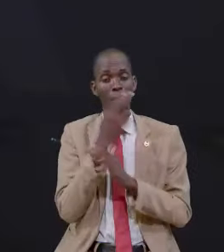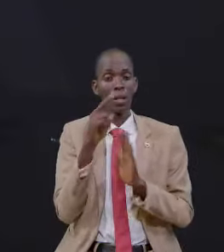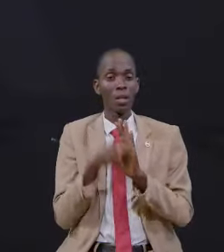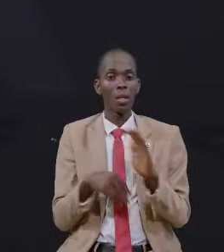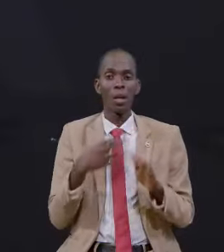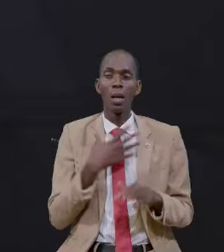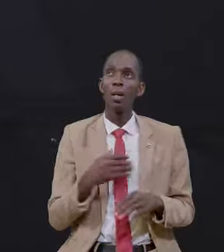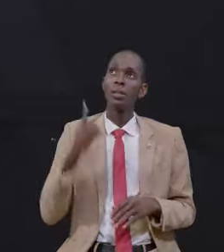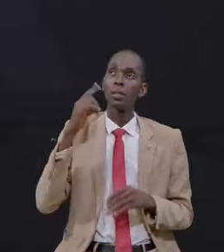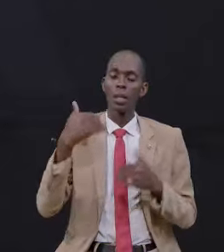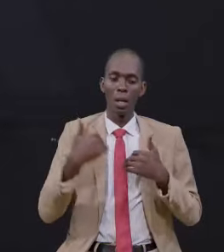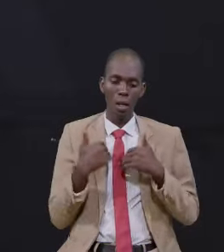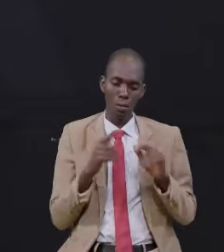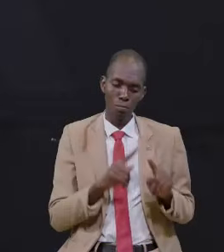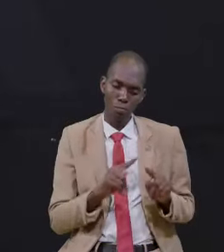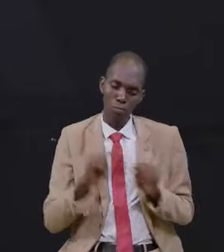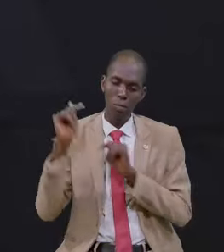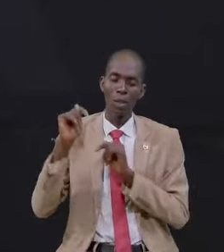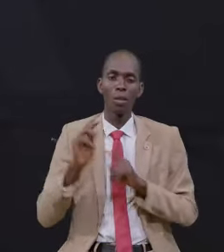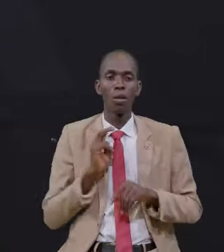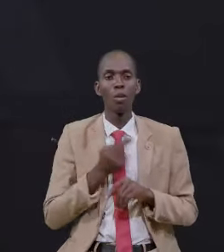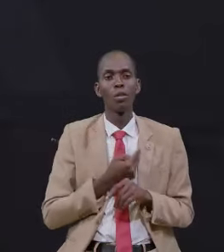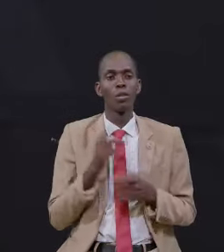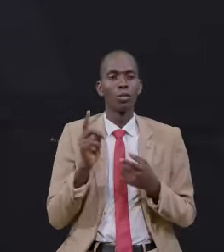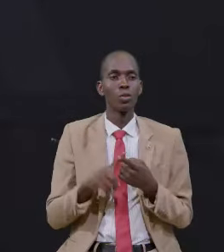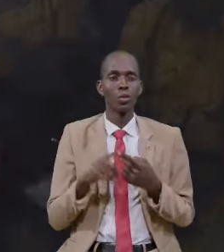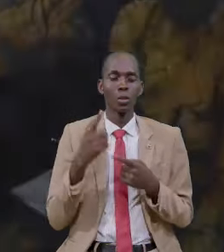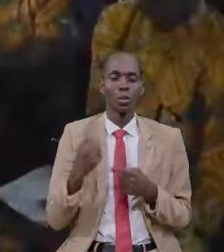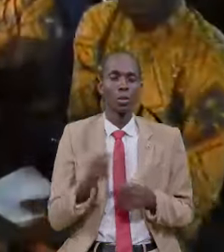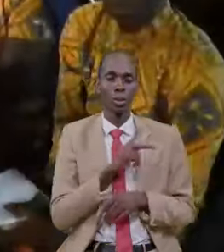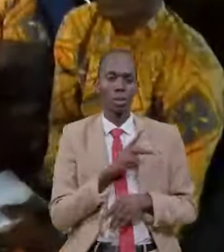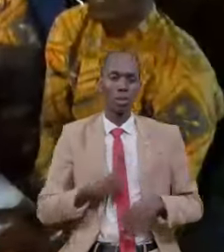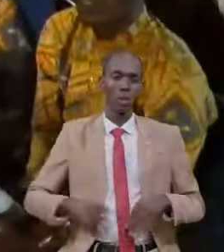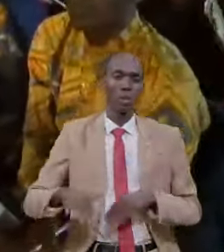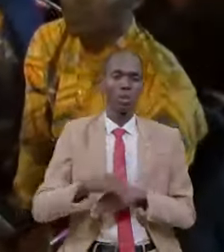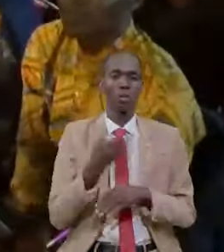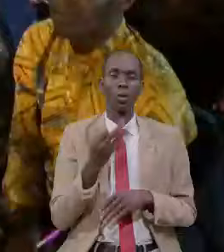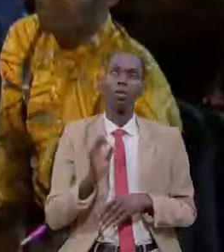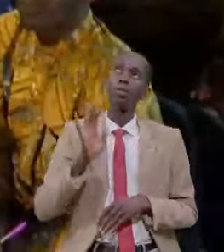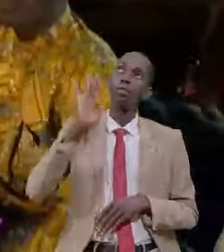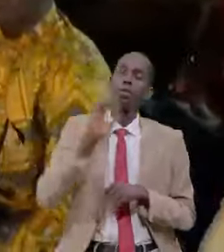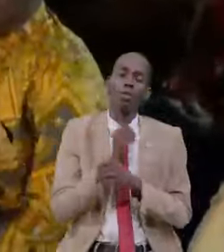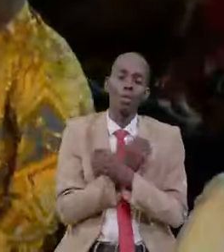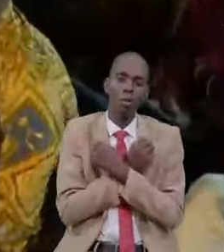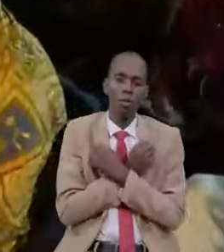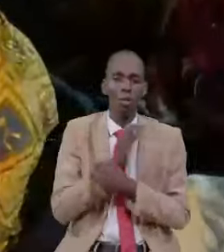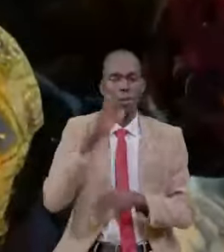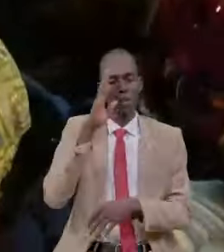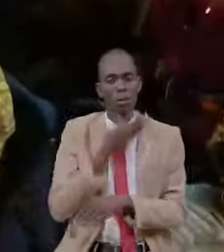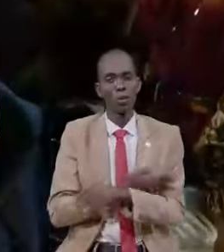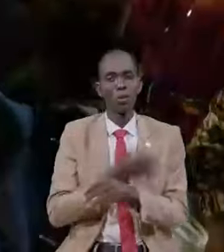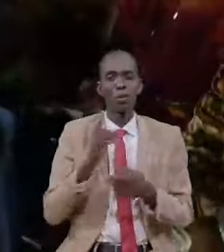translated us into the kingdom of his dear son. Into the